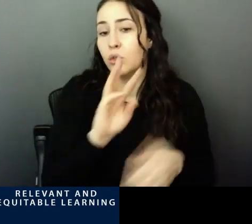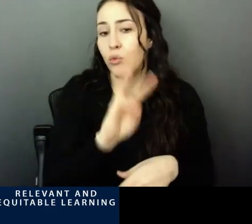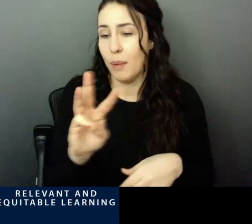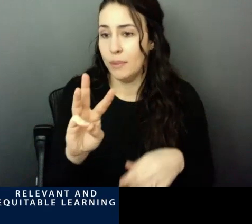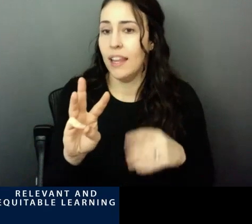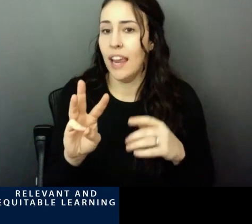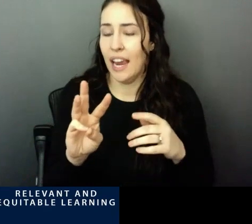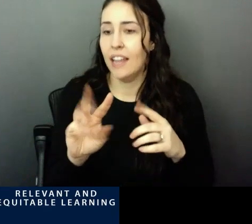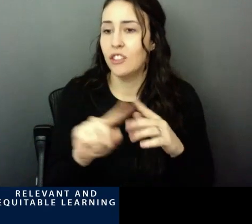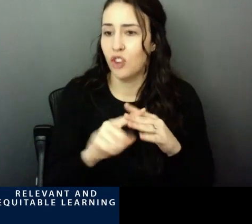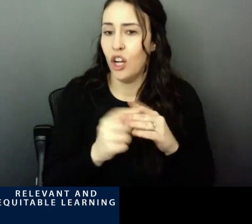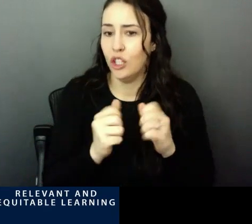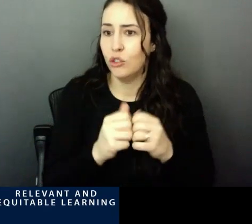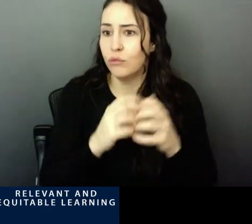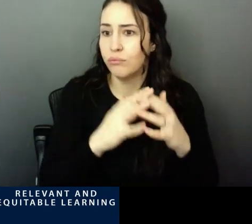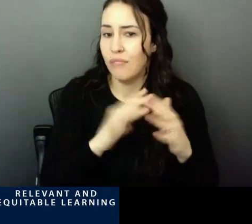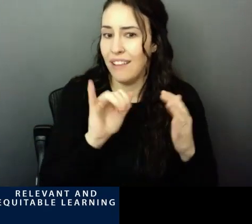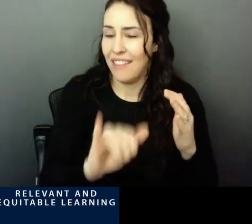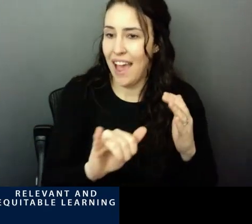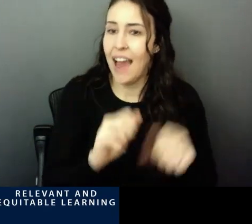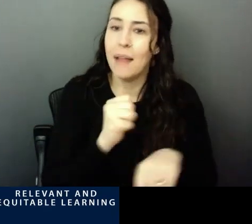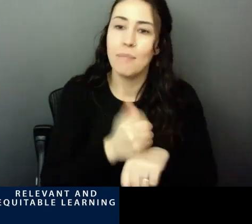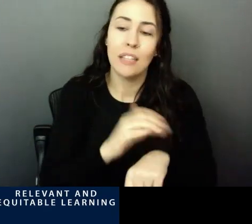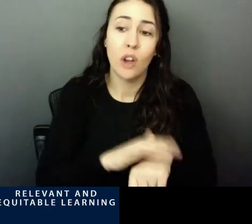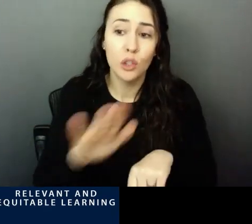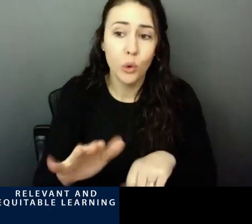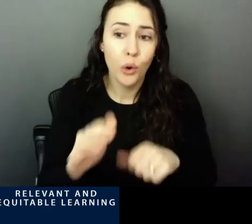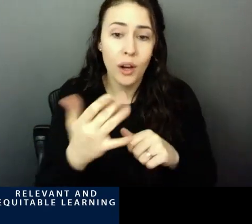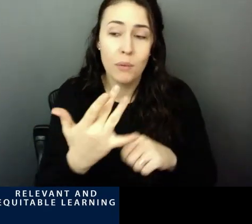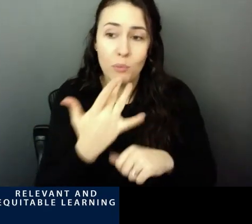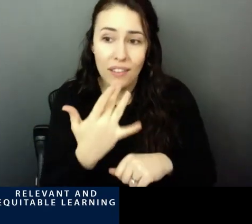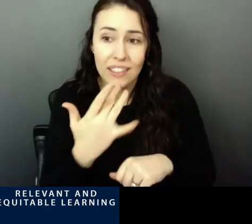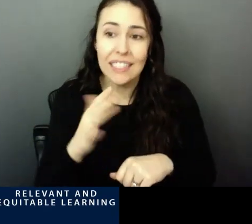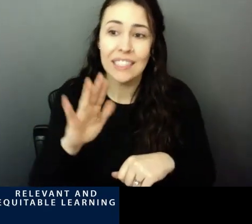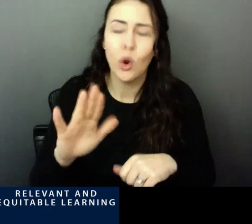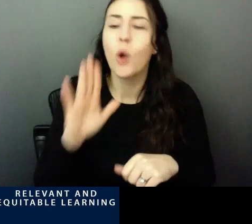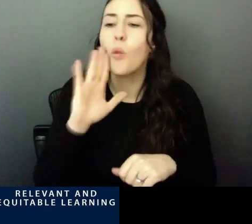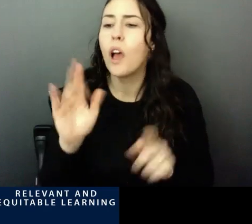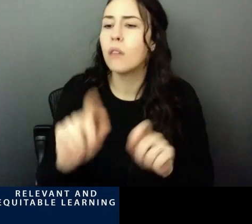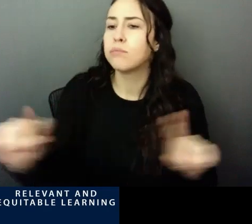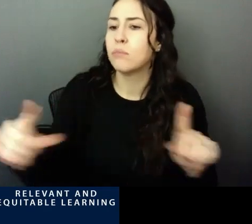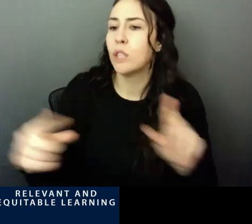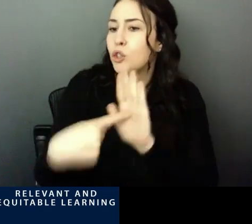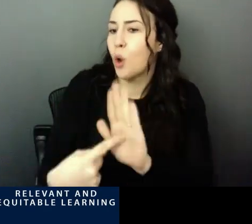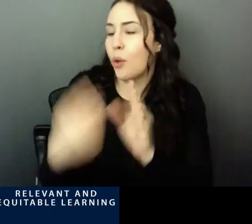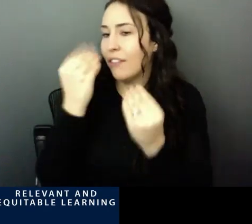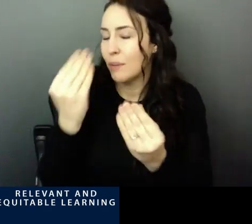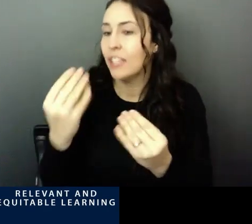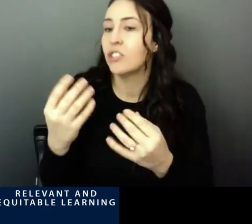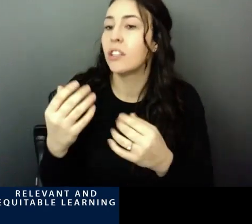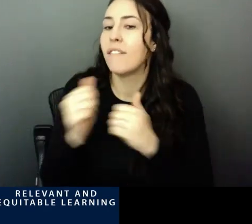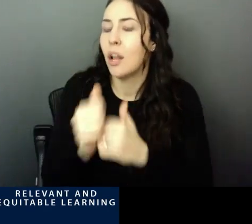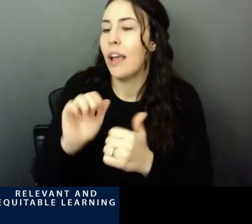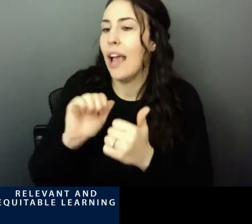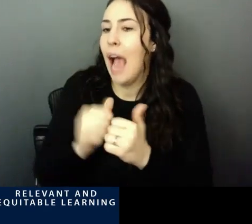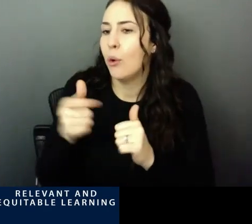on your preferences in this. It'll show you information in a way that you prefer seeing it based on as they've tracked you over time and your IP address